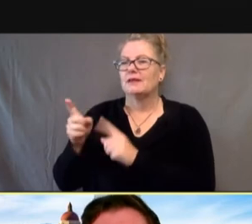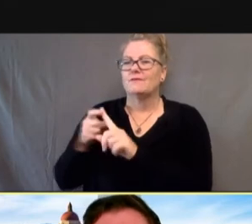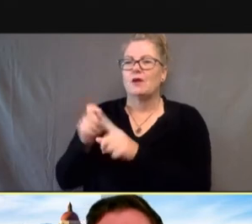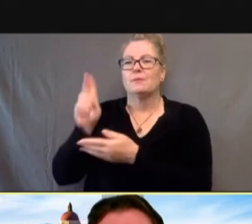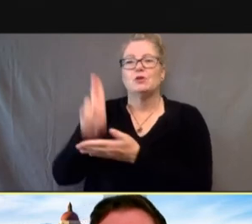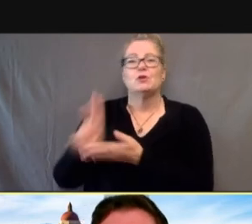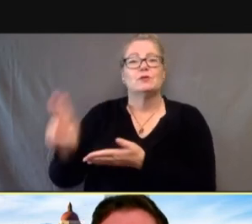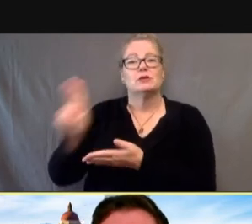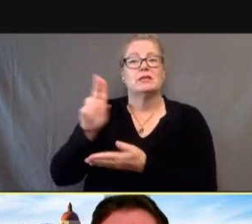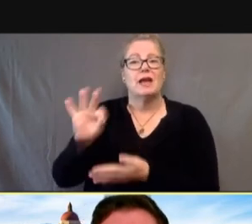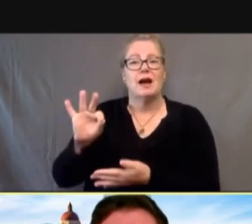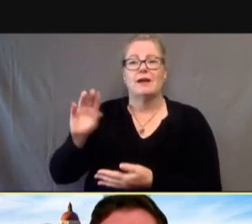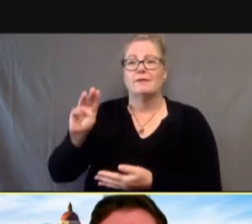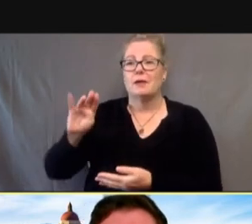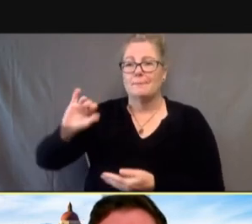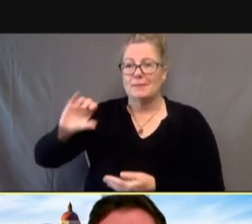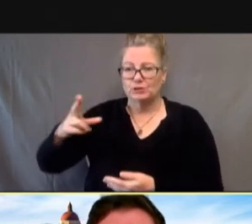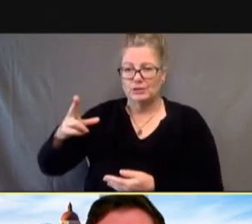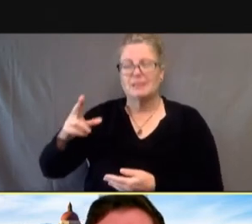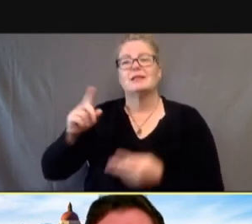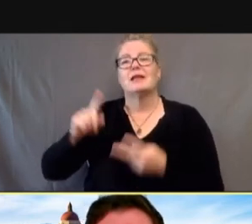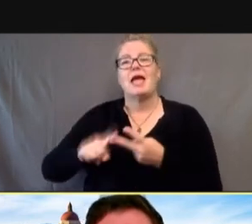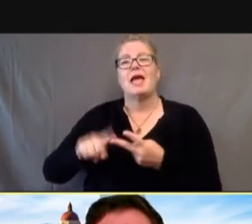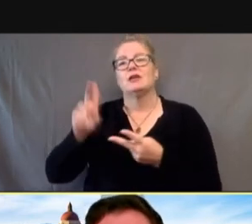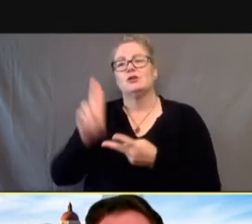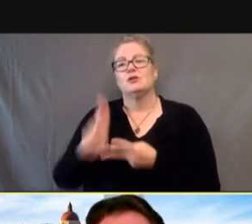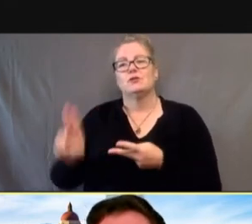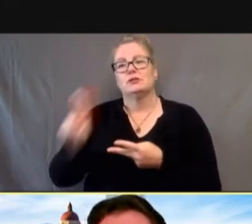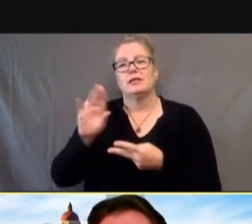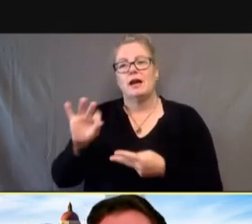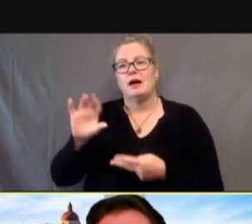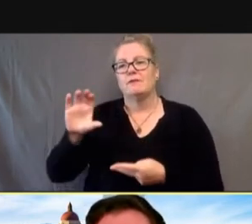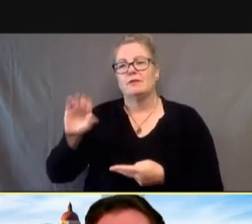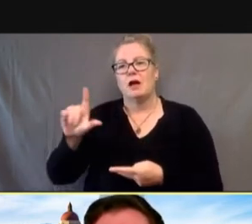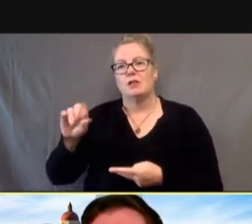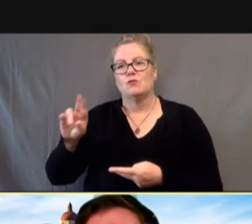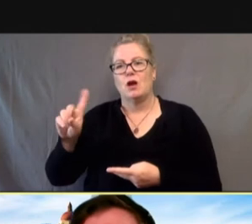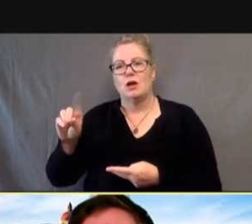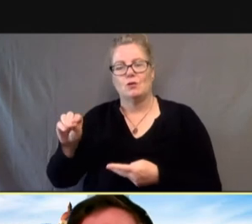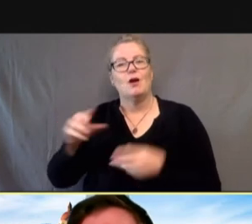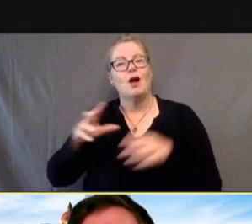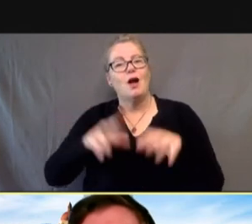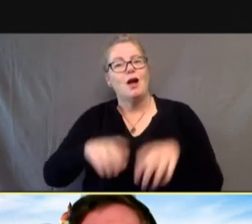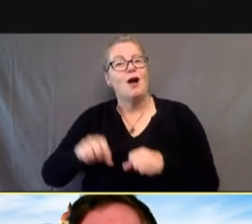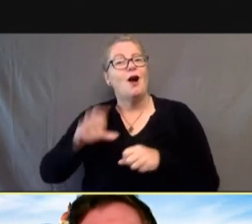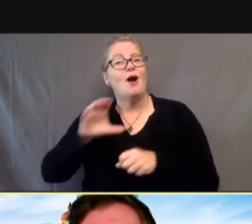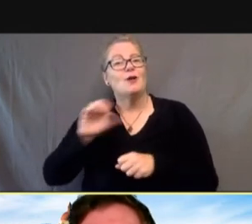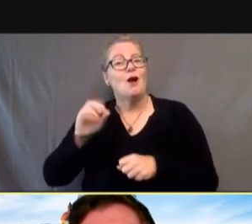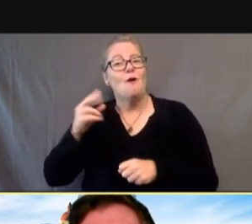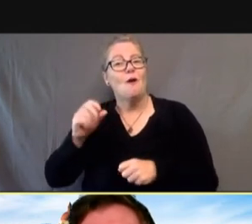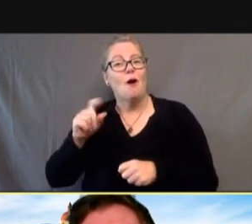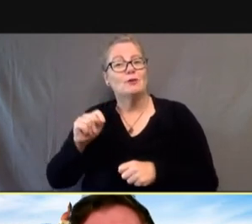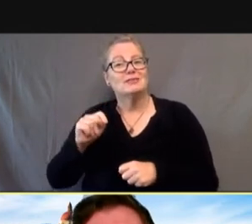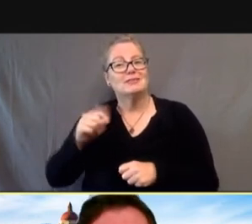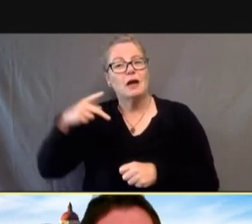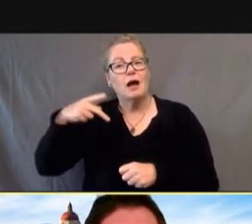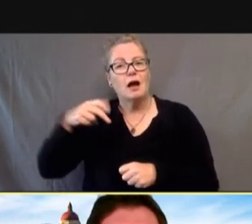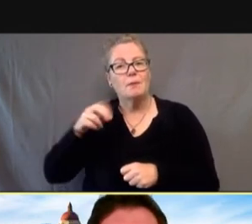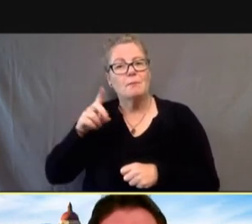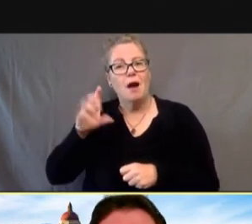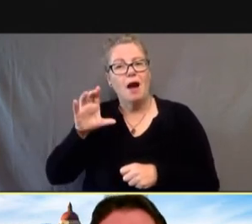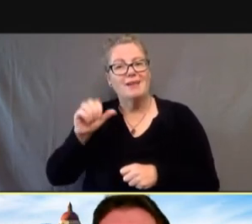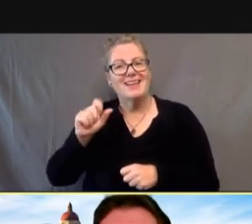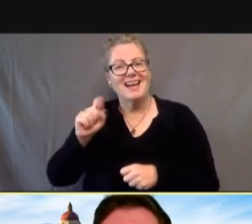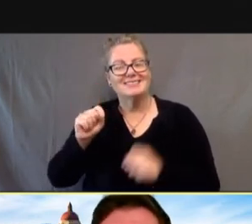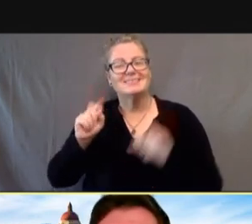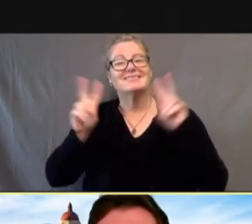for co-hosting the Docs with Disabilities podcast. So this started as a limited 6-part series, but we've